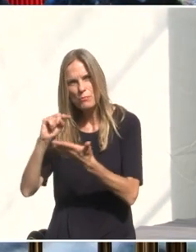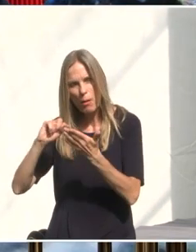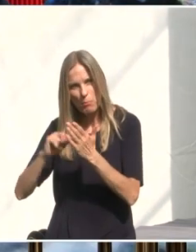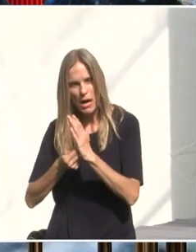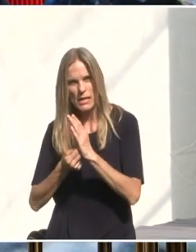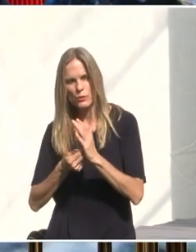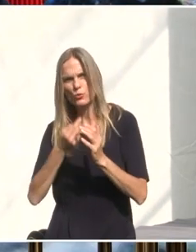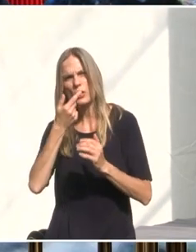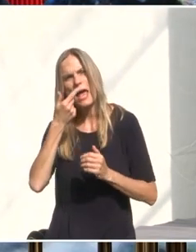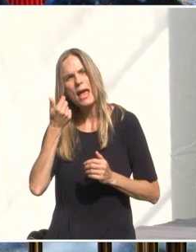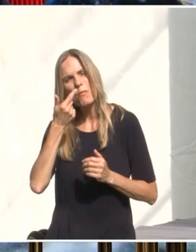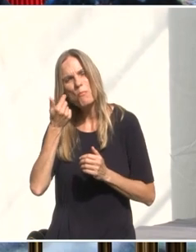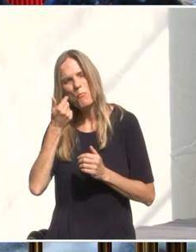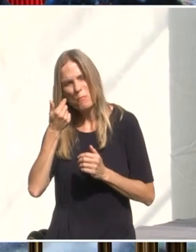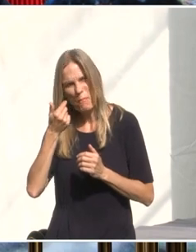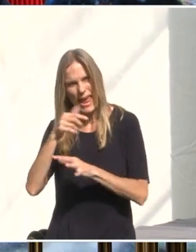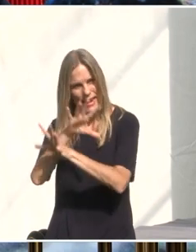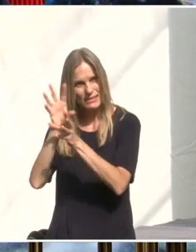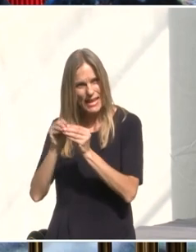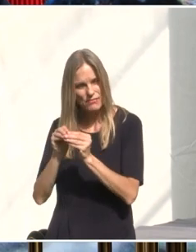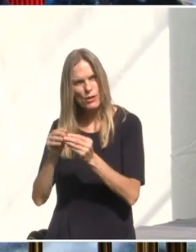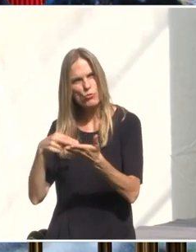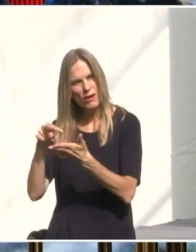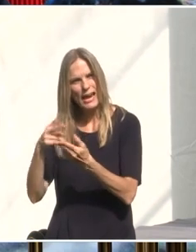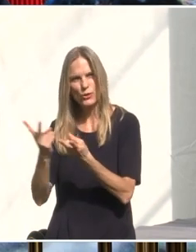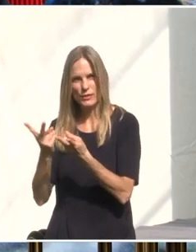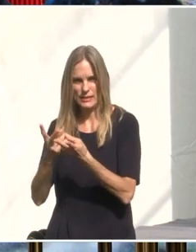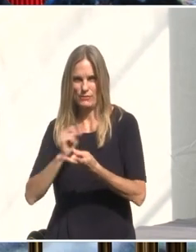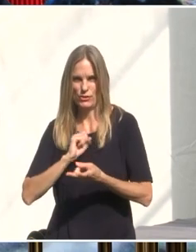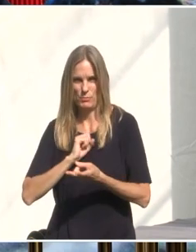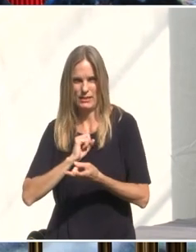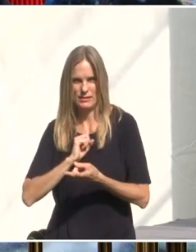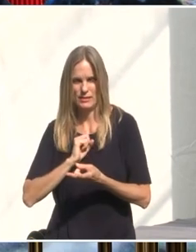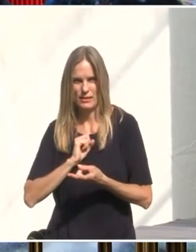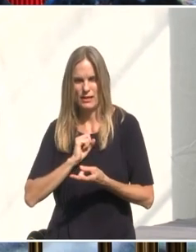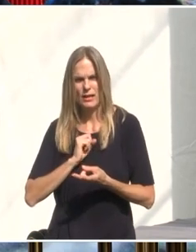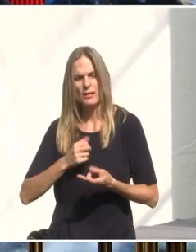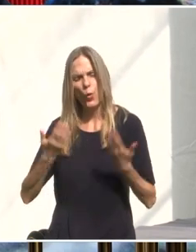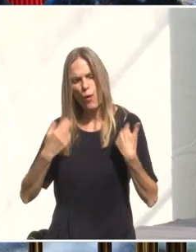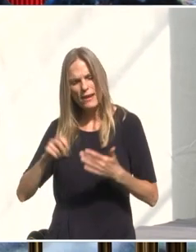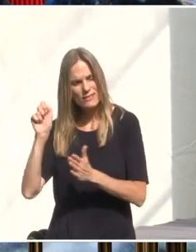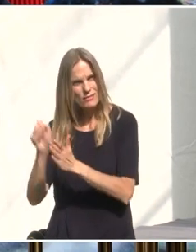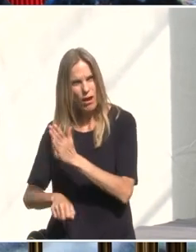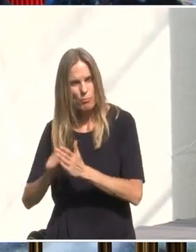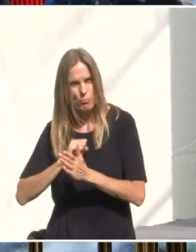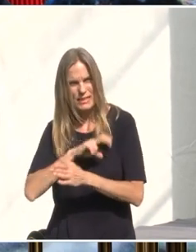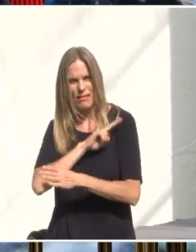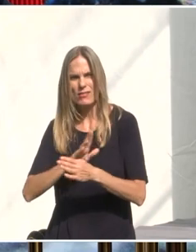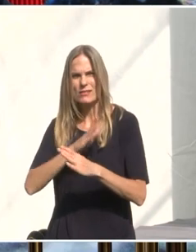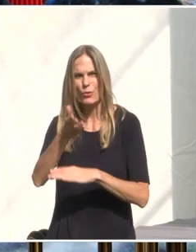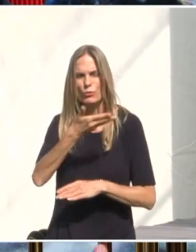men as a group behave like this. Why do they take their lives? Why don't they go to the doctor?